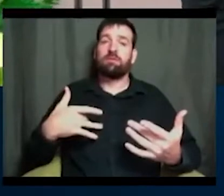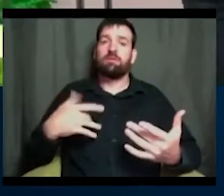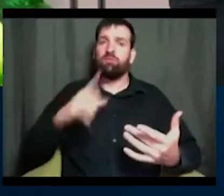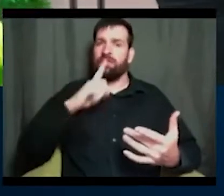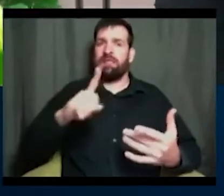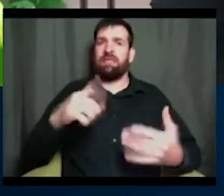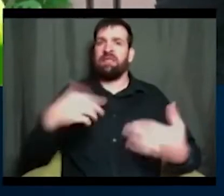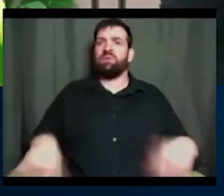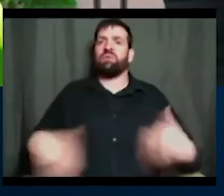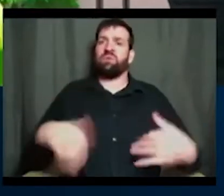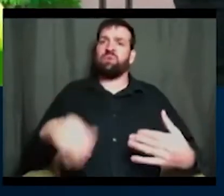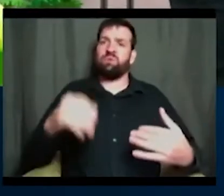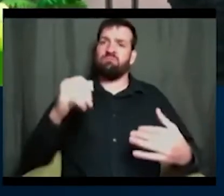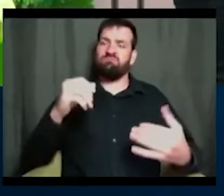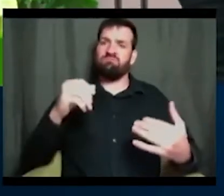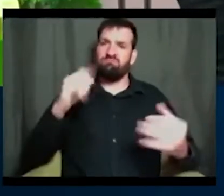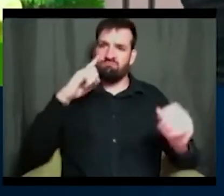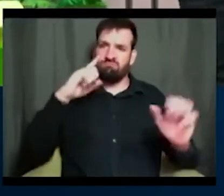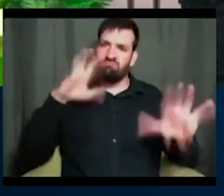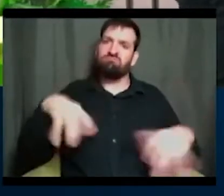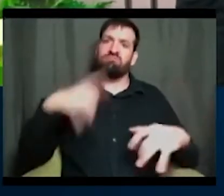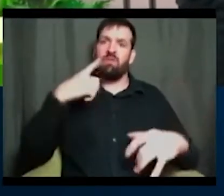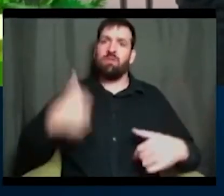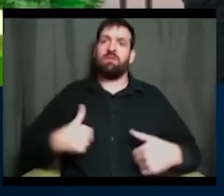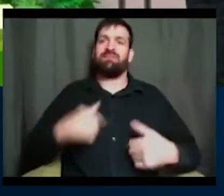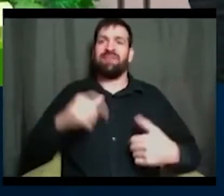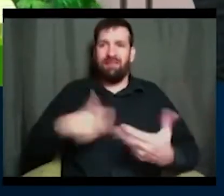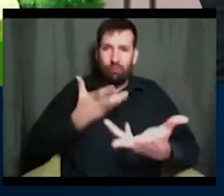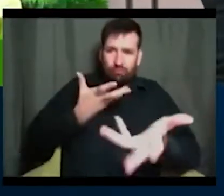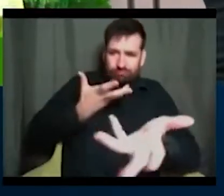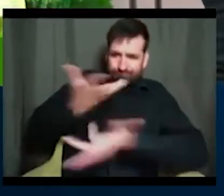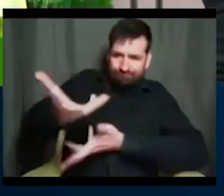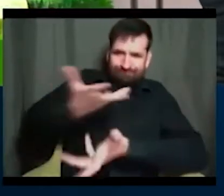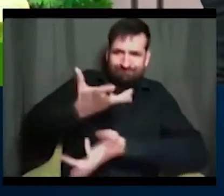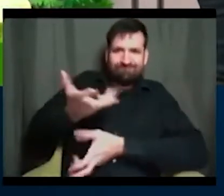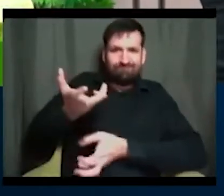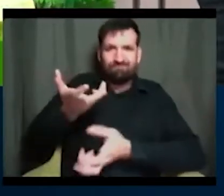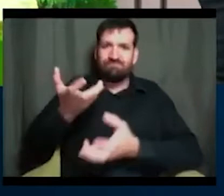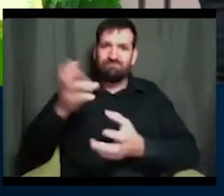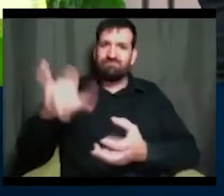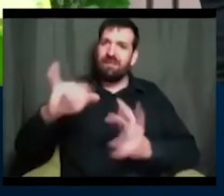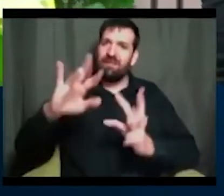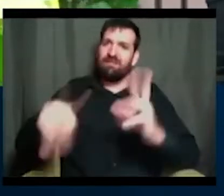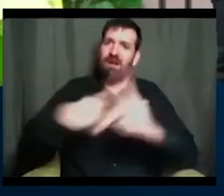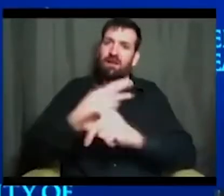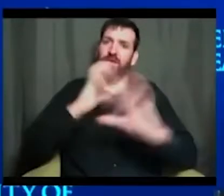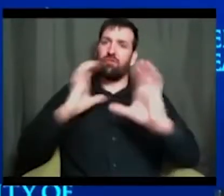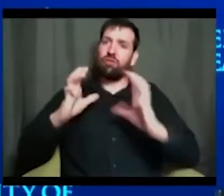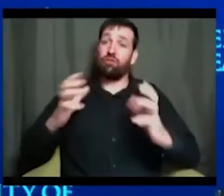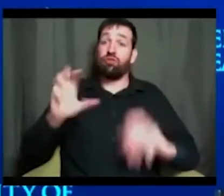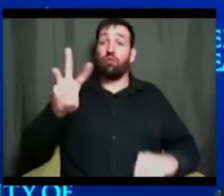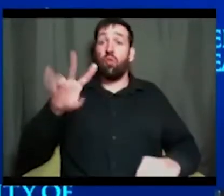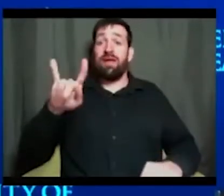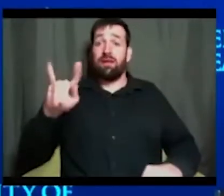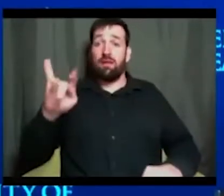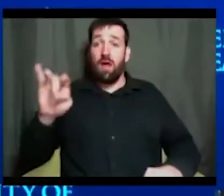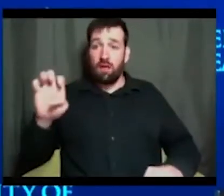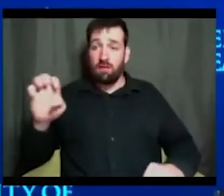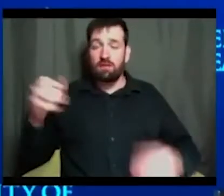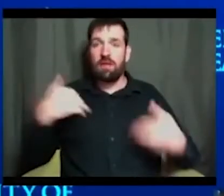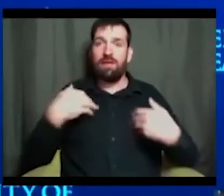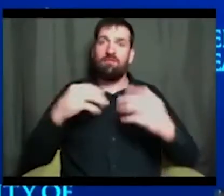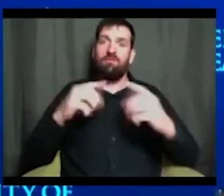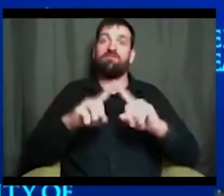so we've got to try to meet people and have those tough conversations as best we can. But in Wyandotte, we do have a very diverse population,